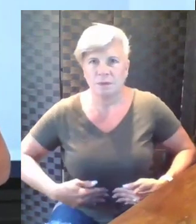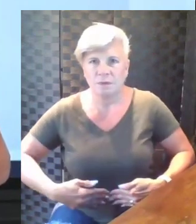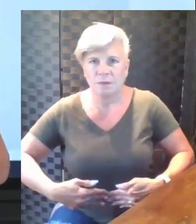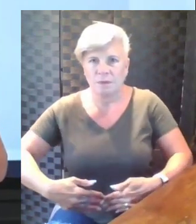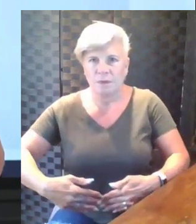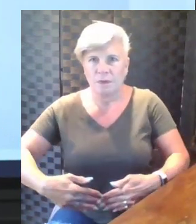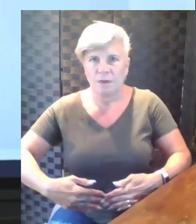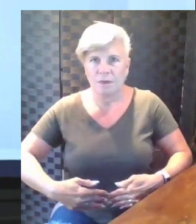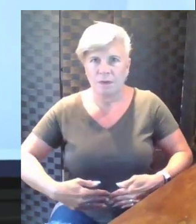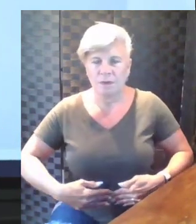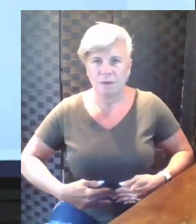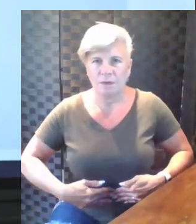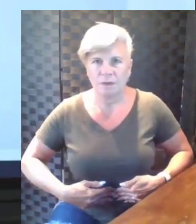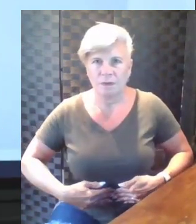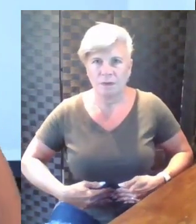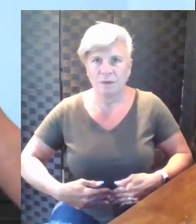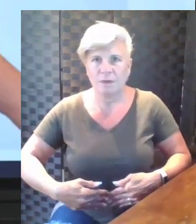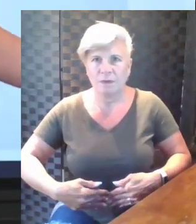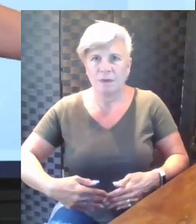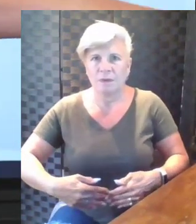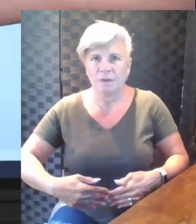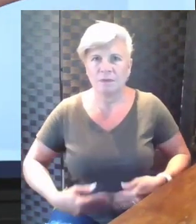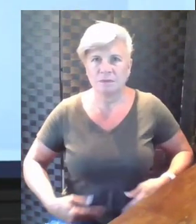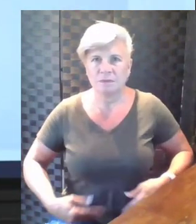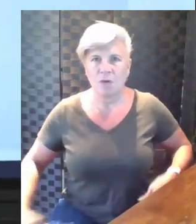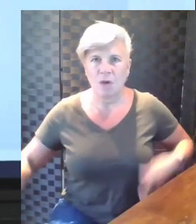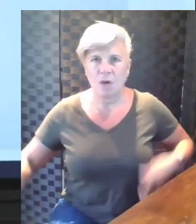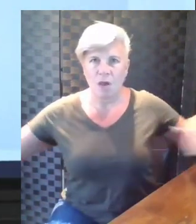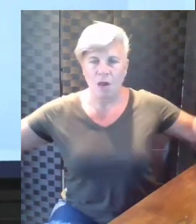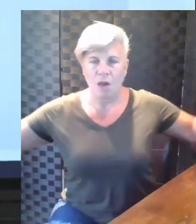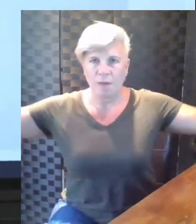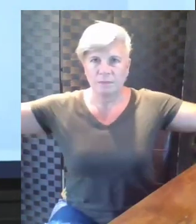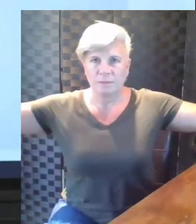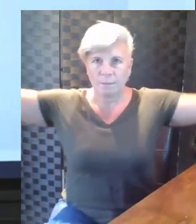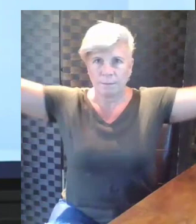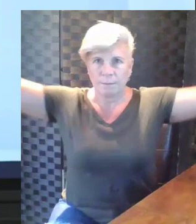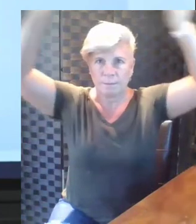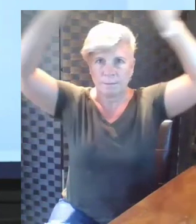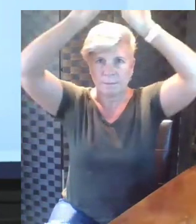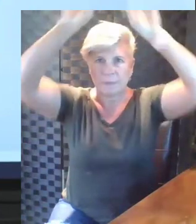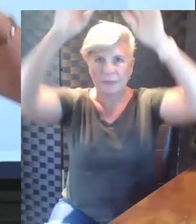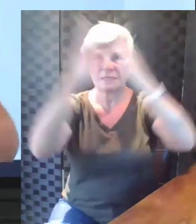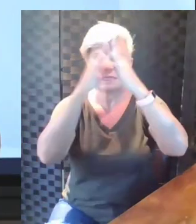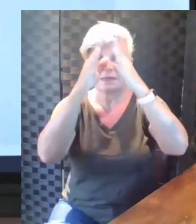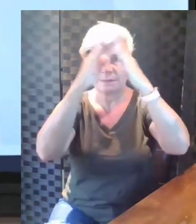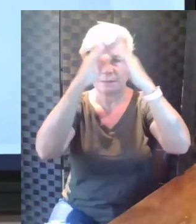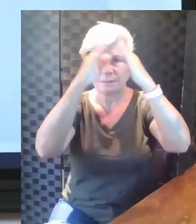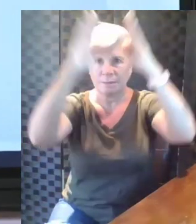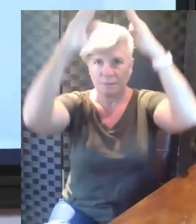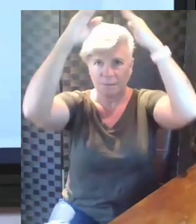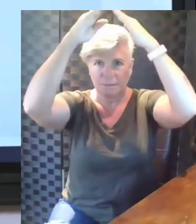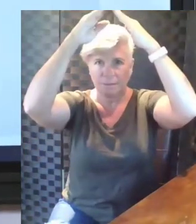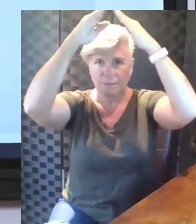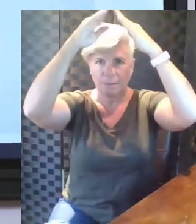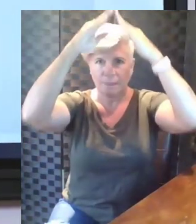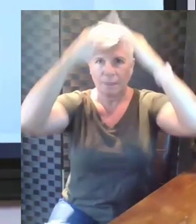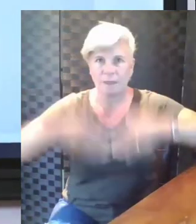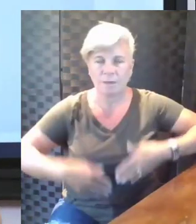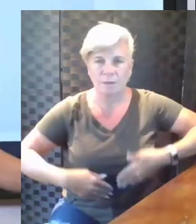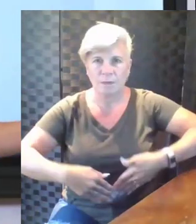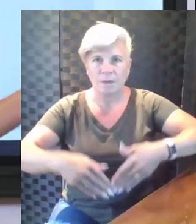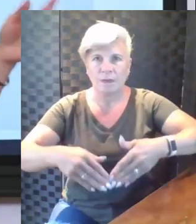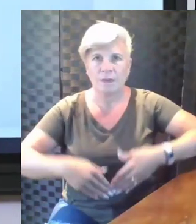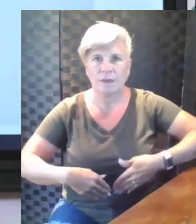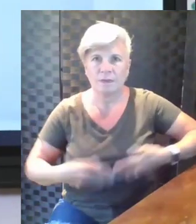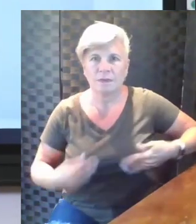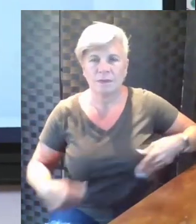belly while we breathe. So we're going to take our arms up all the way to the top and touch our fingertips while we take in a deep breath through our belly. And while we do